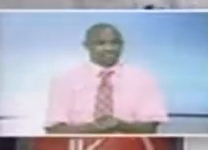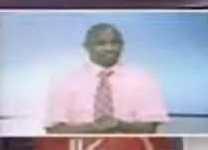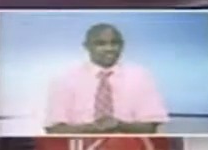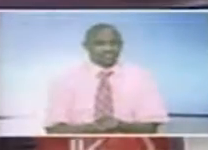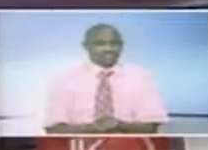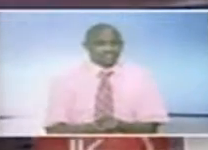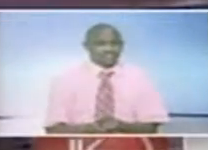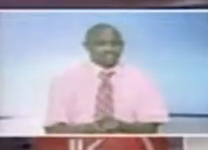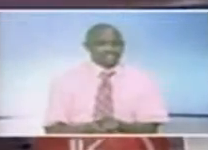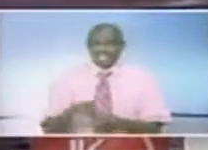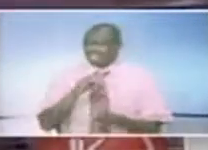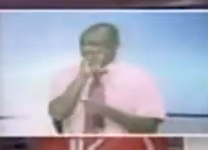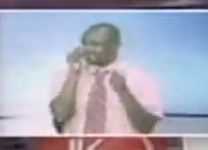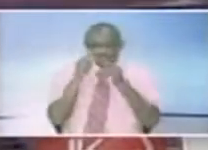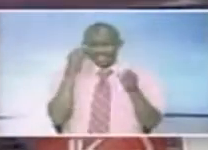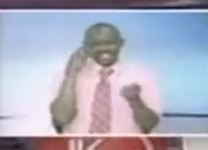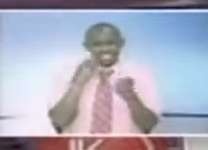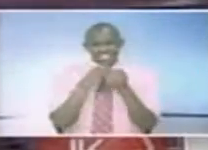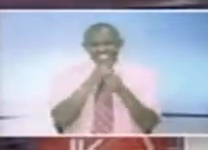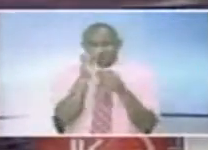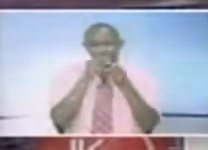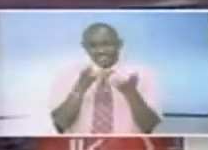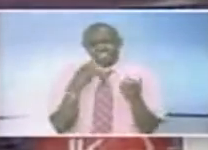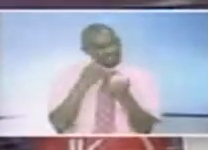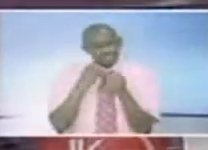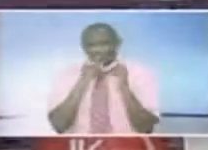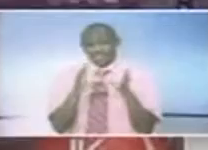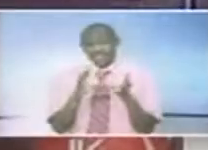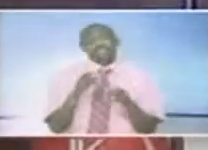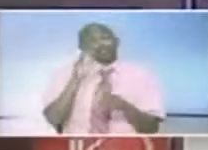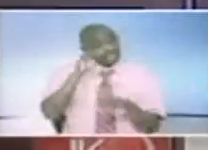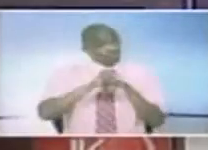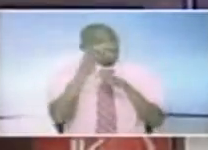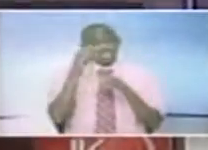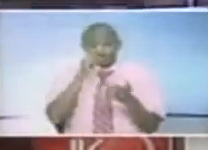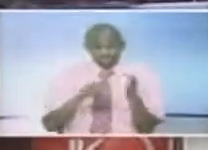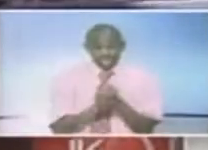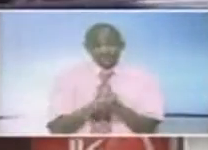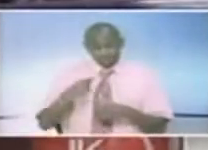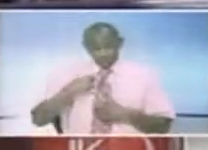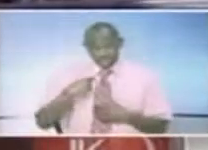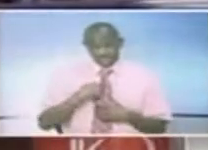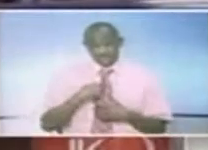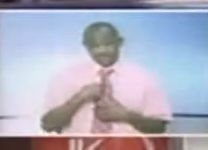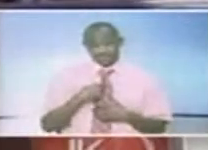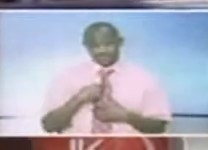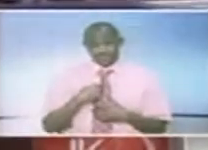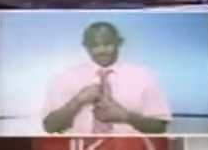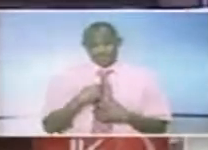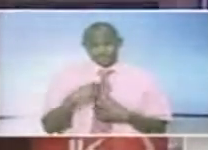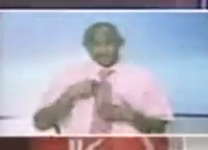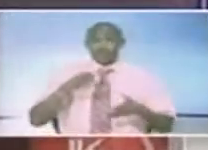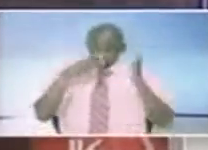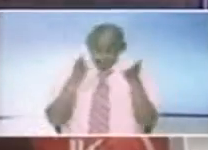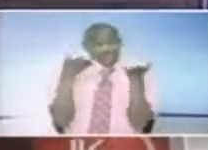I don't have any particular thing difficult to do, because you see, the good thing is that for me, I was born